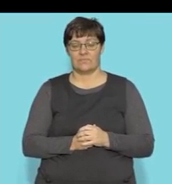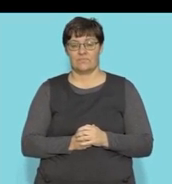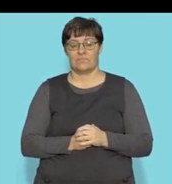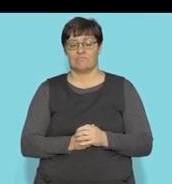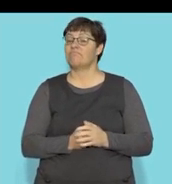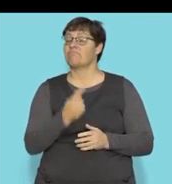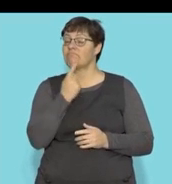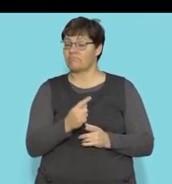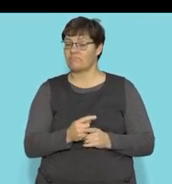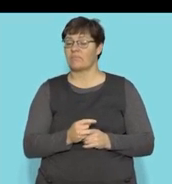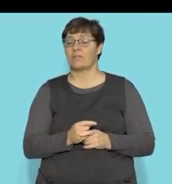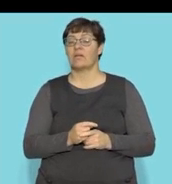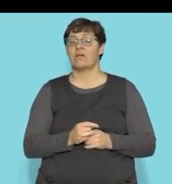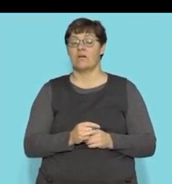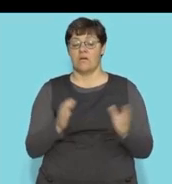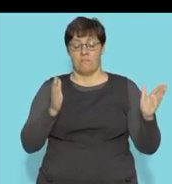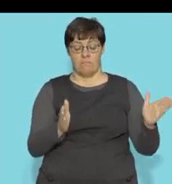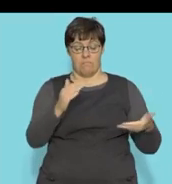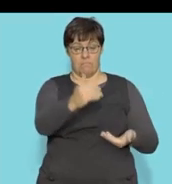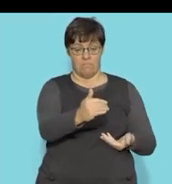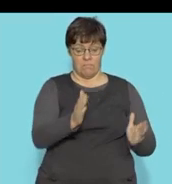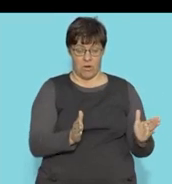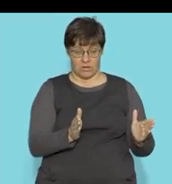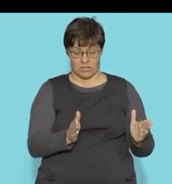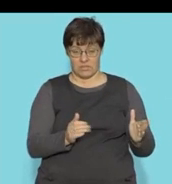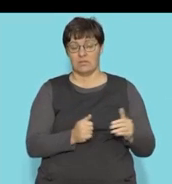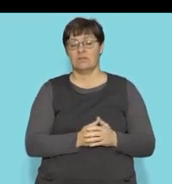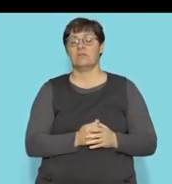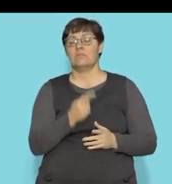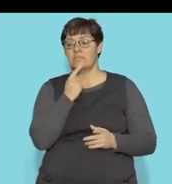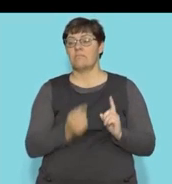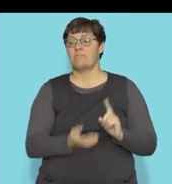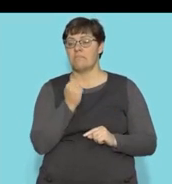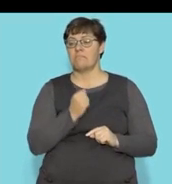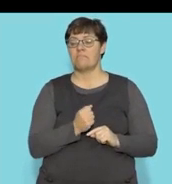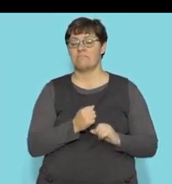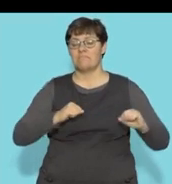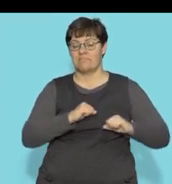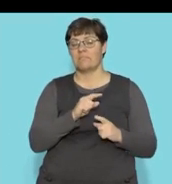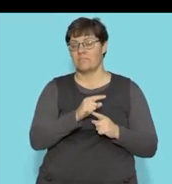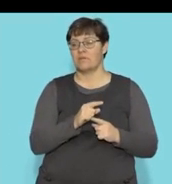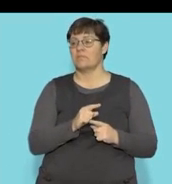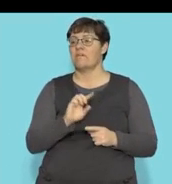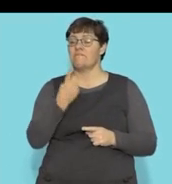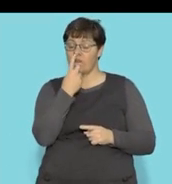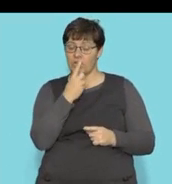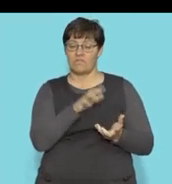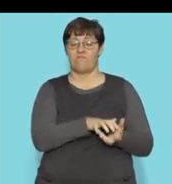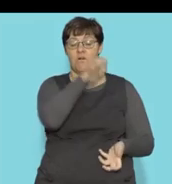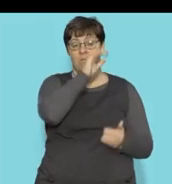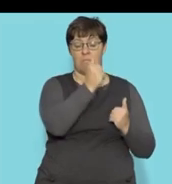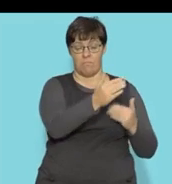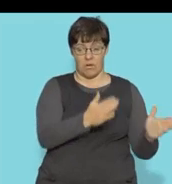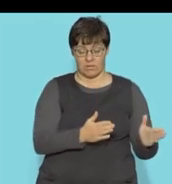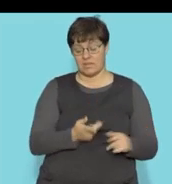So we've said that the volume of the empty box is going to be found, or the empty space is going to be found by first